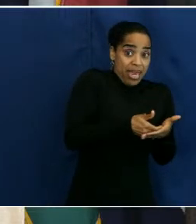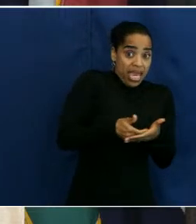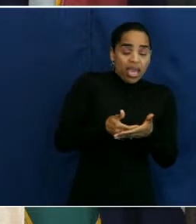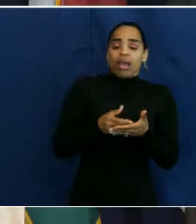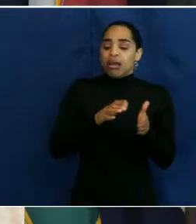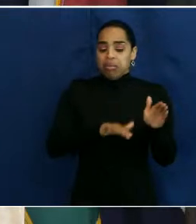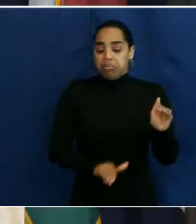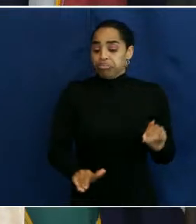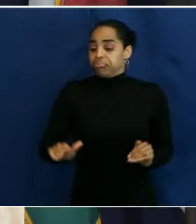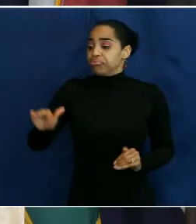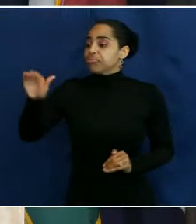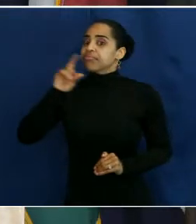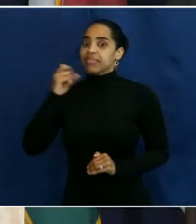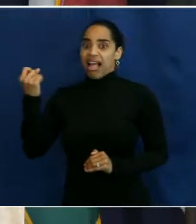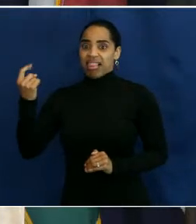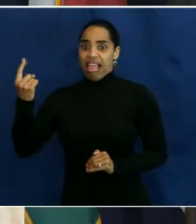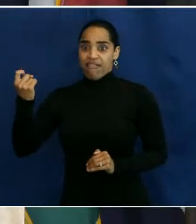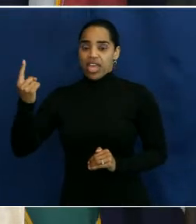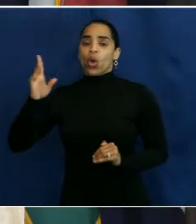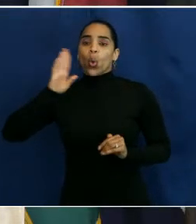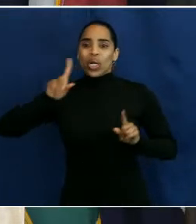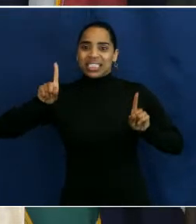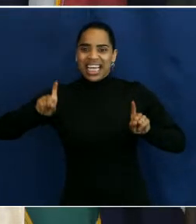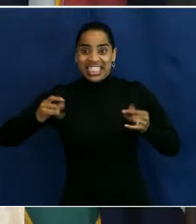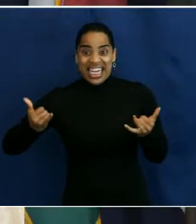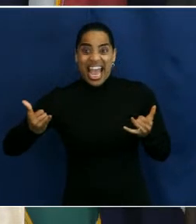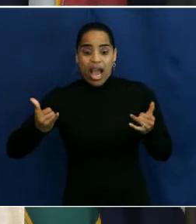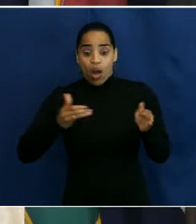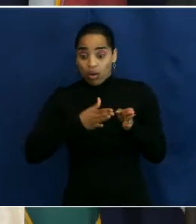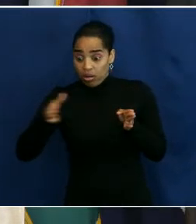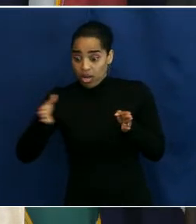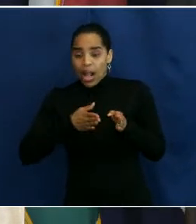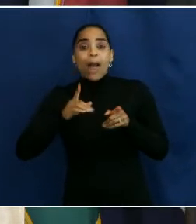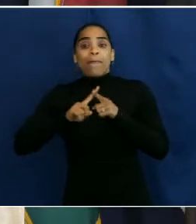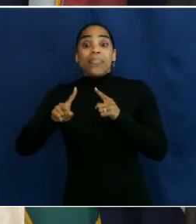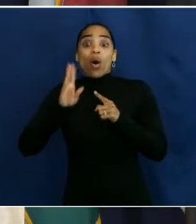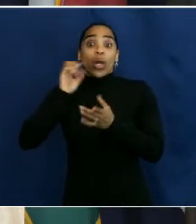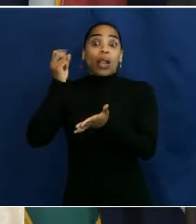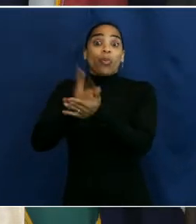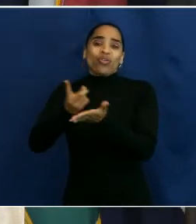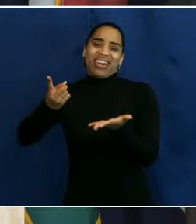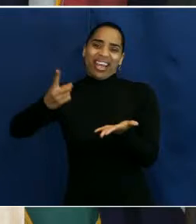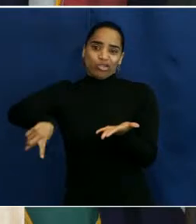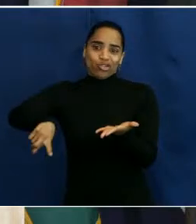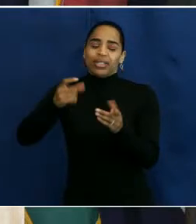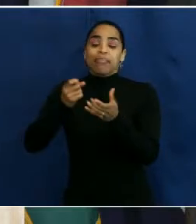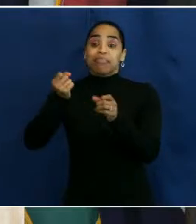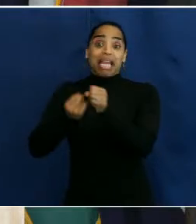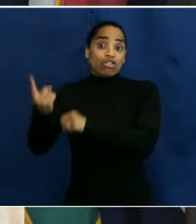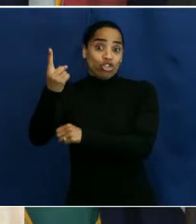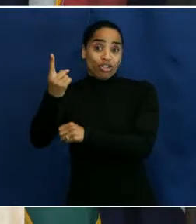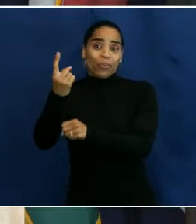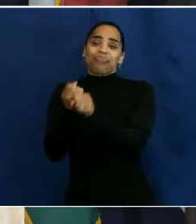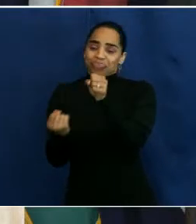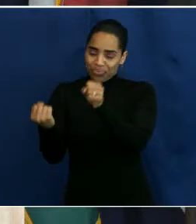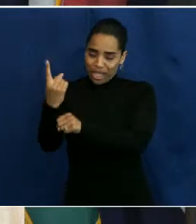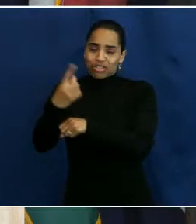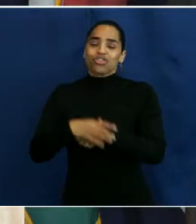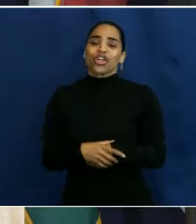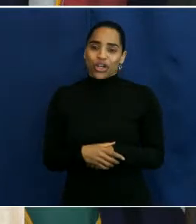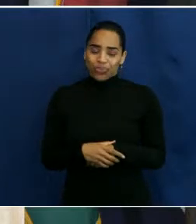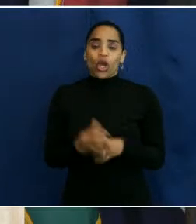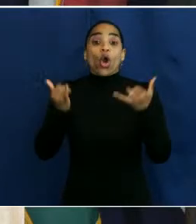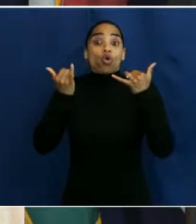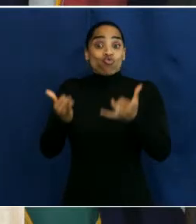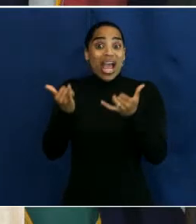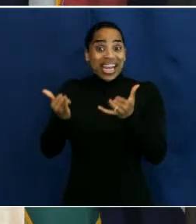years of age, and those most likely will not be available until next year. Right now, the vaccines that we have are only eligible